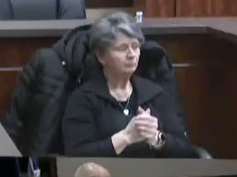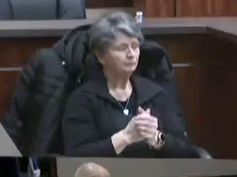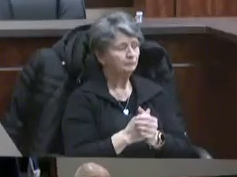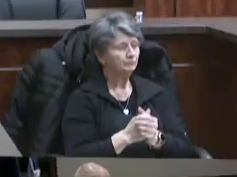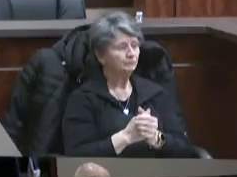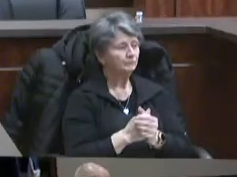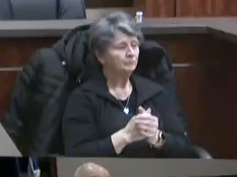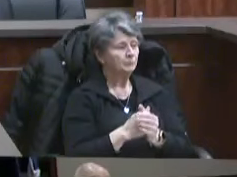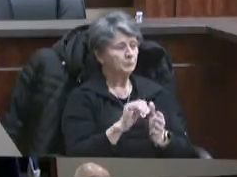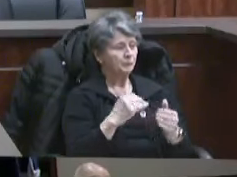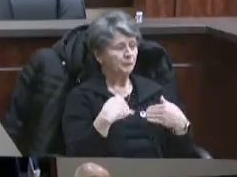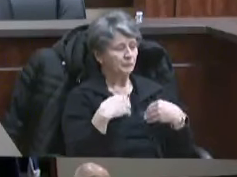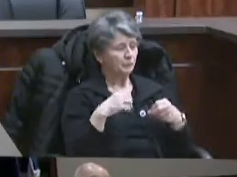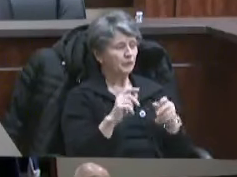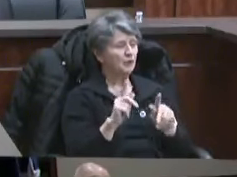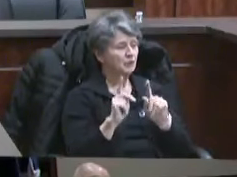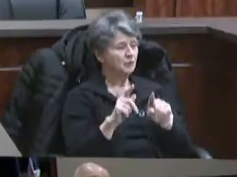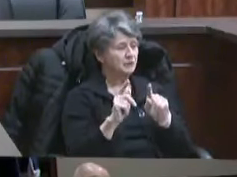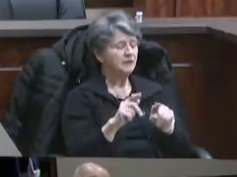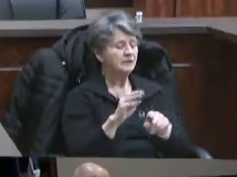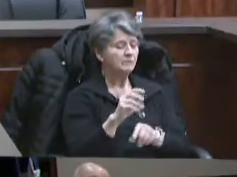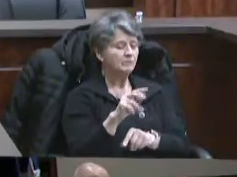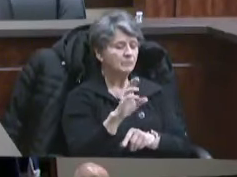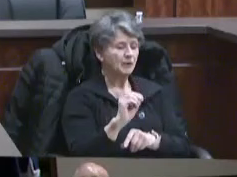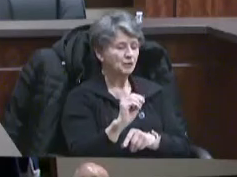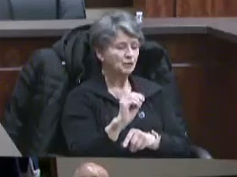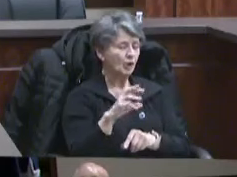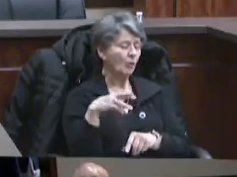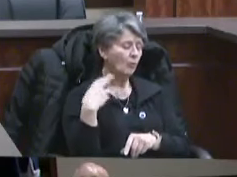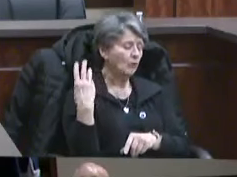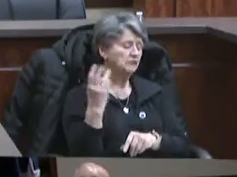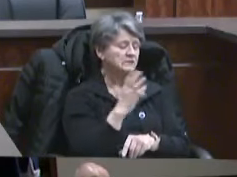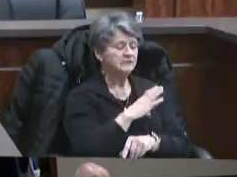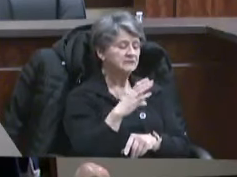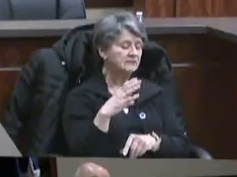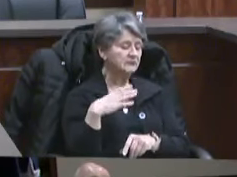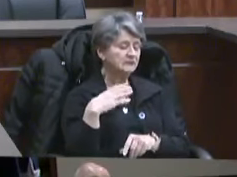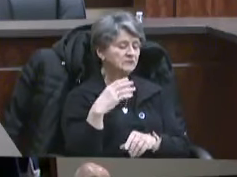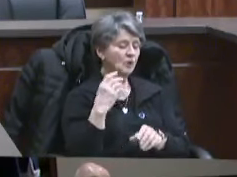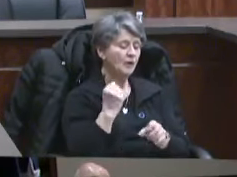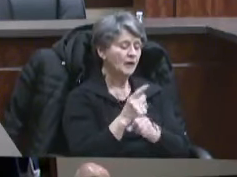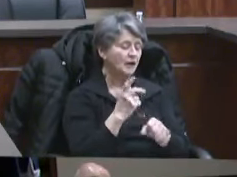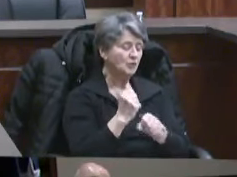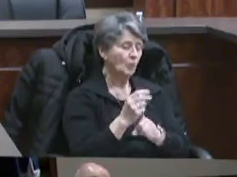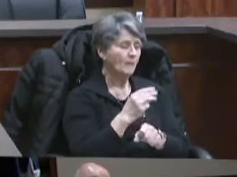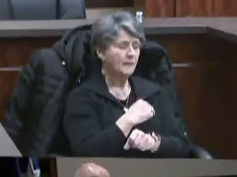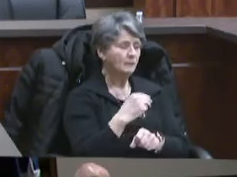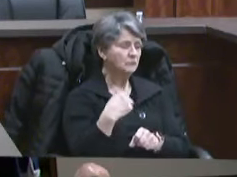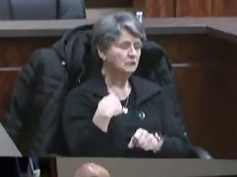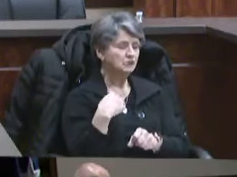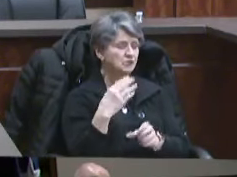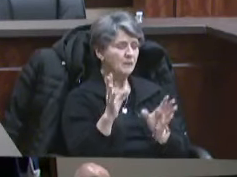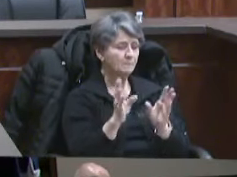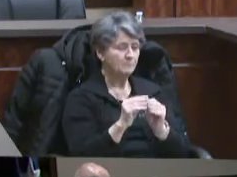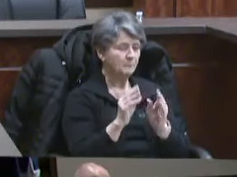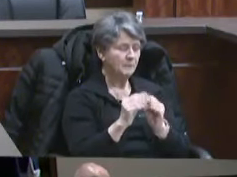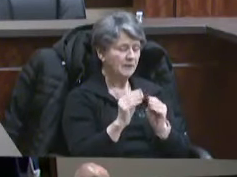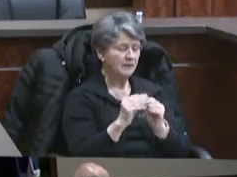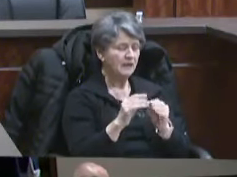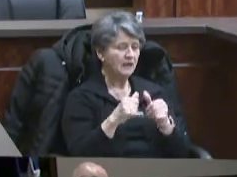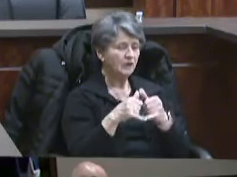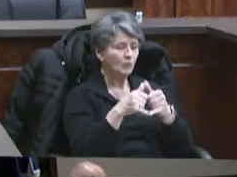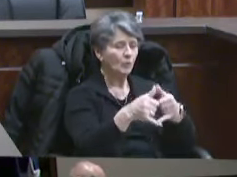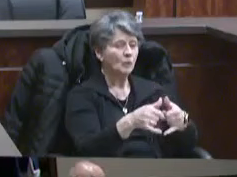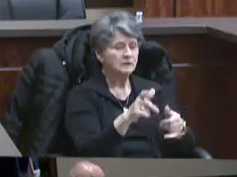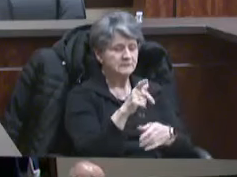Did have the opportunity to attend the Metropolitan Washington Council of Government's annual membership meeting and awards luncheon, as well